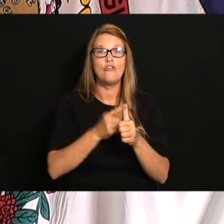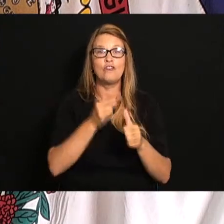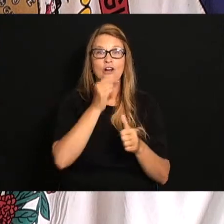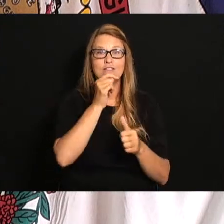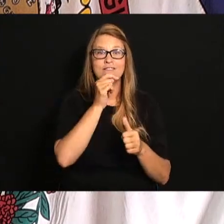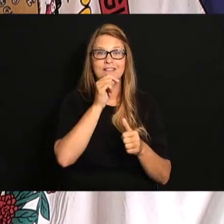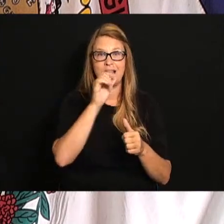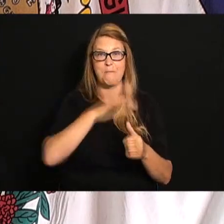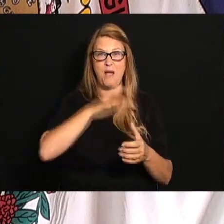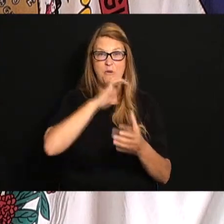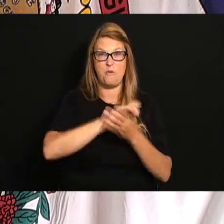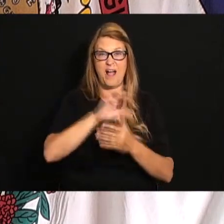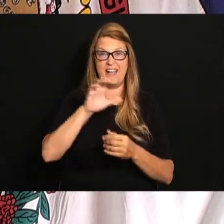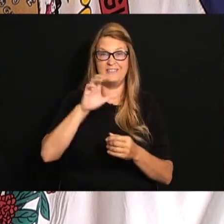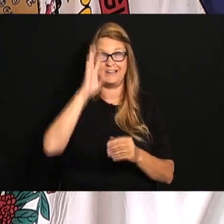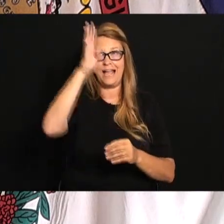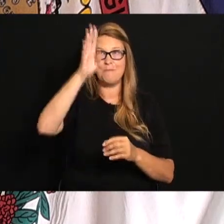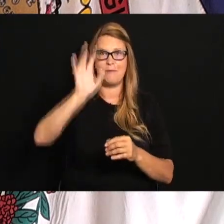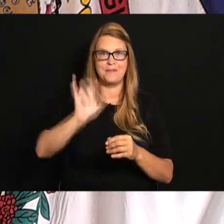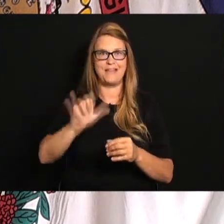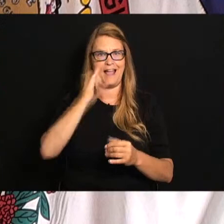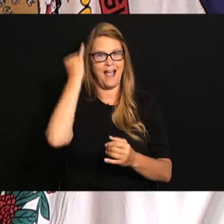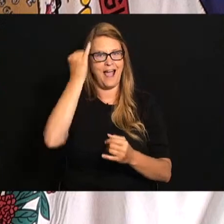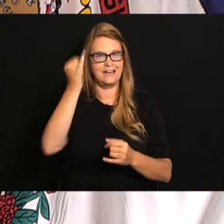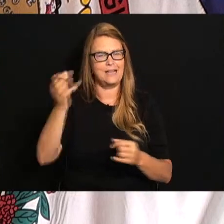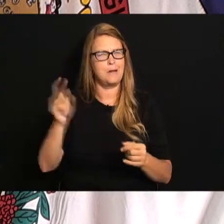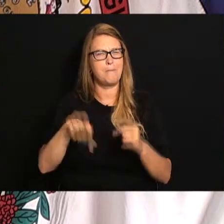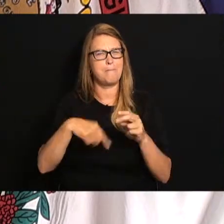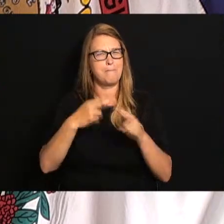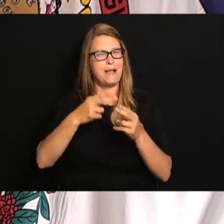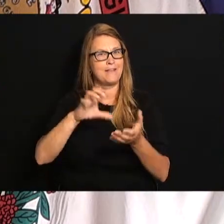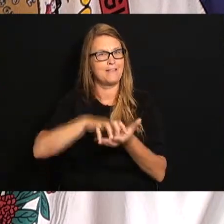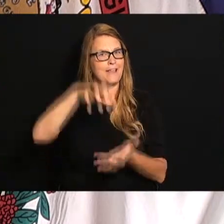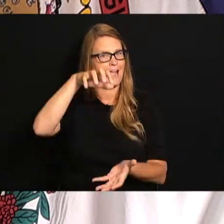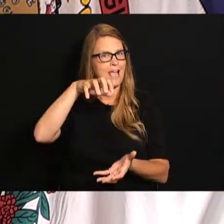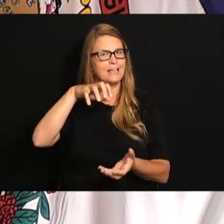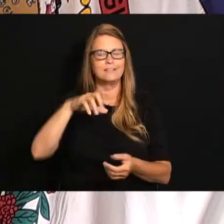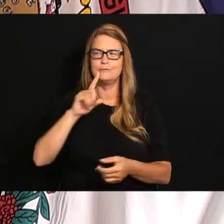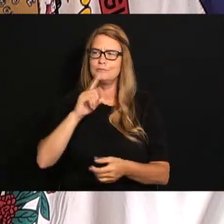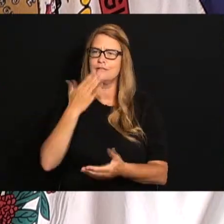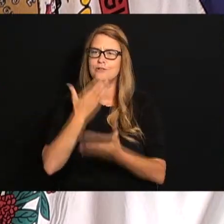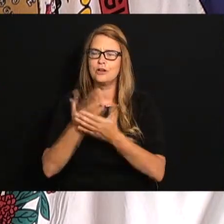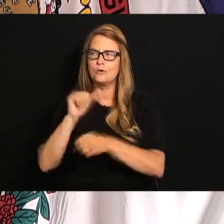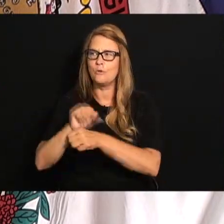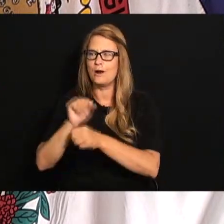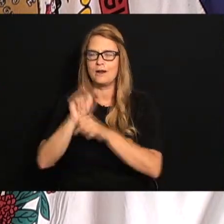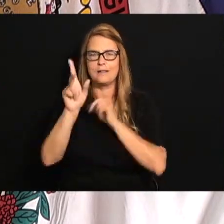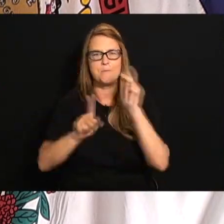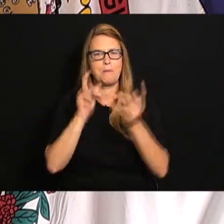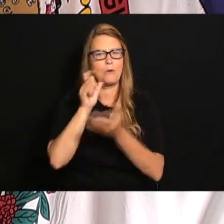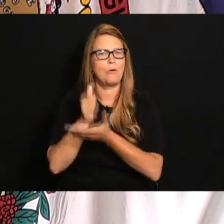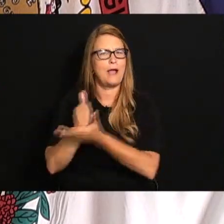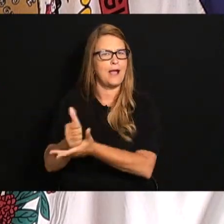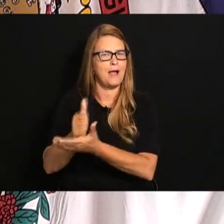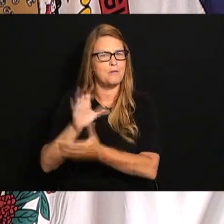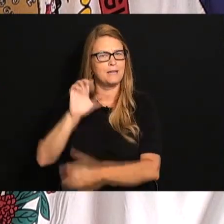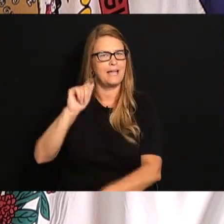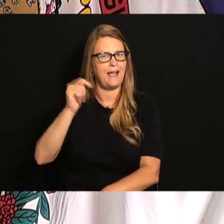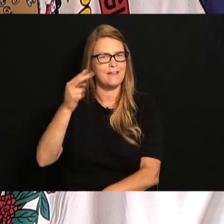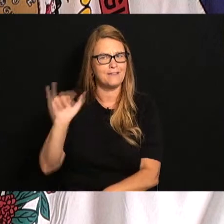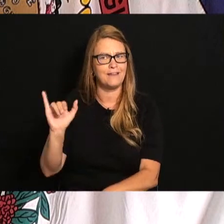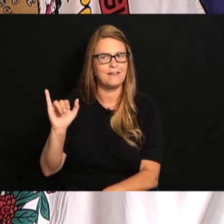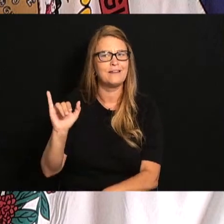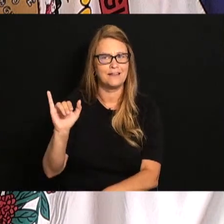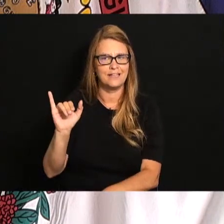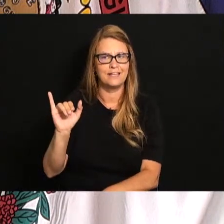with the idea. I congratulate Kathy. It's really good work, and all the people that help Kathy all the time.